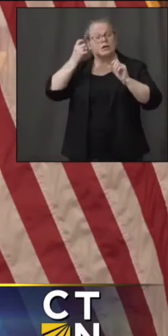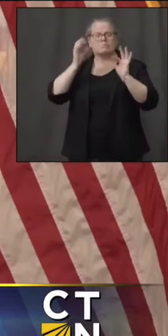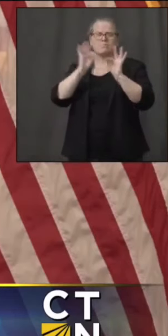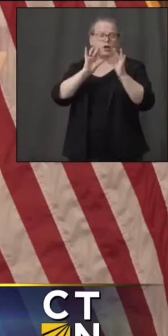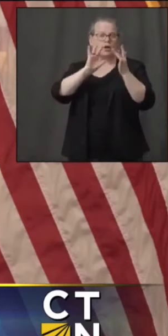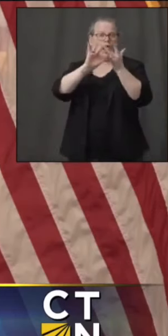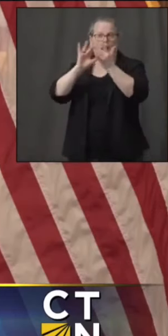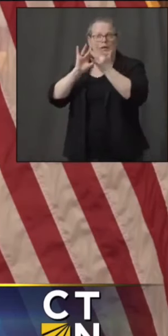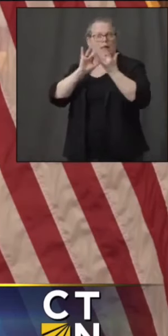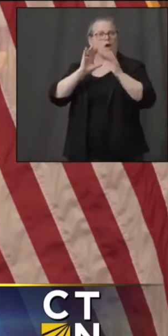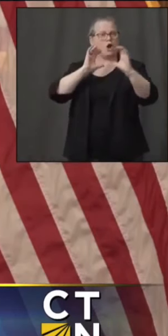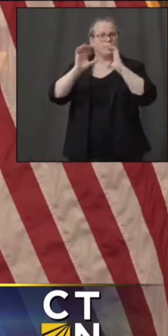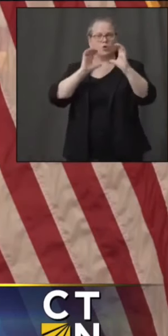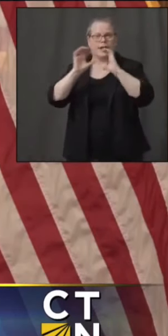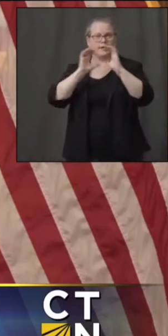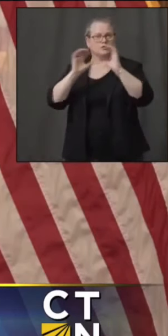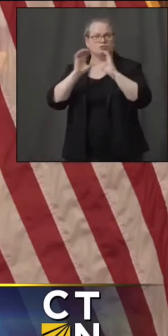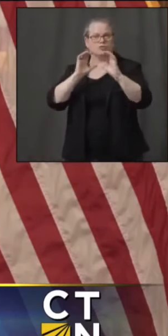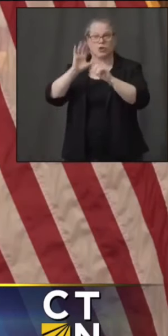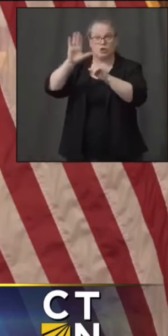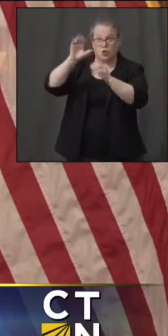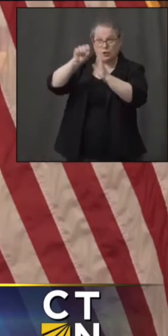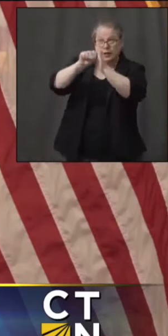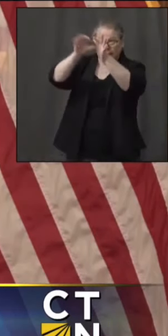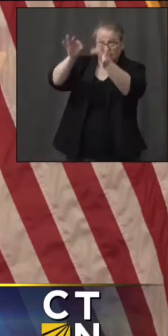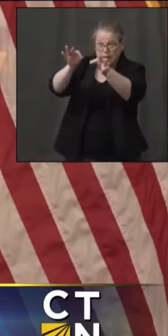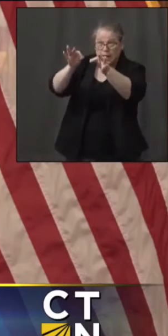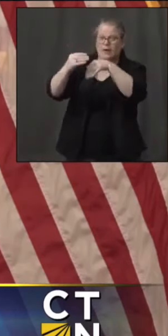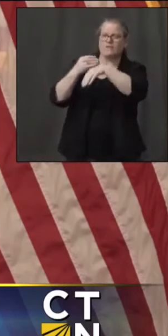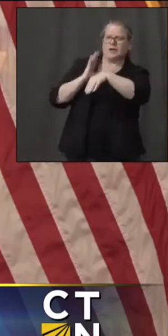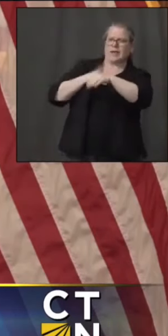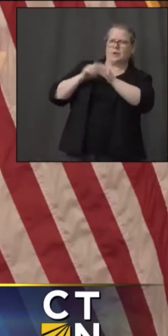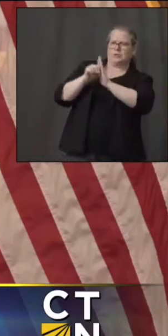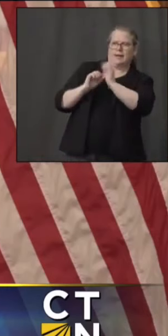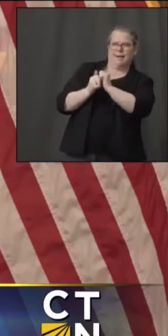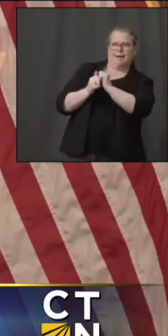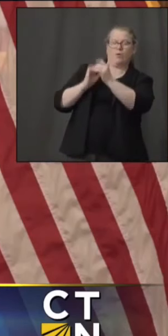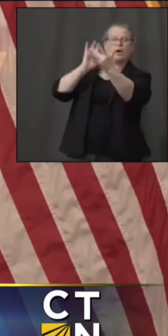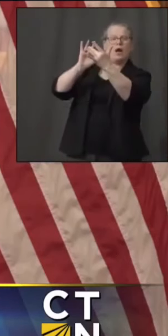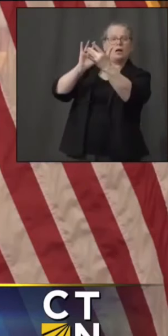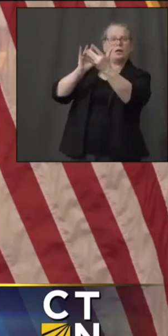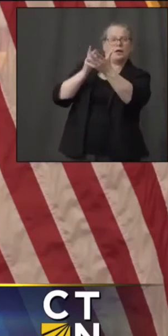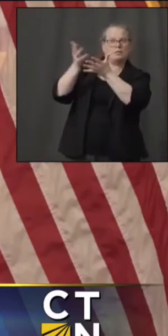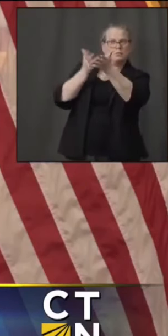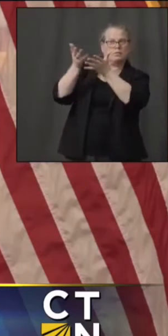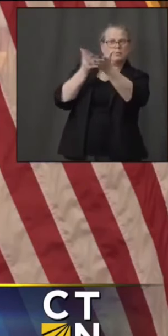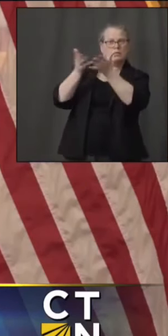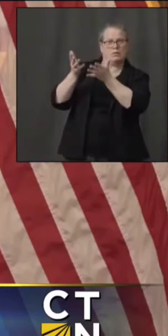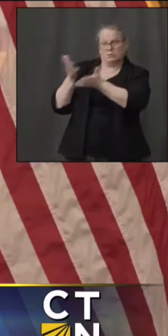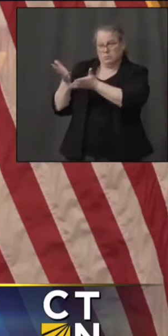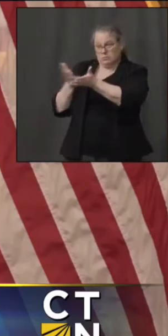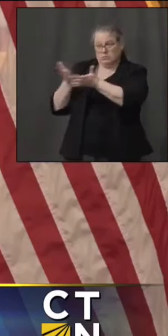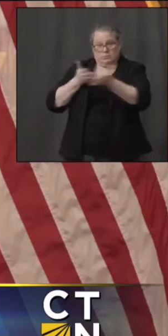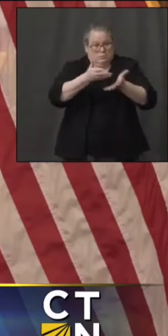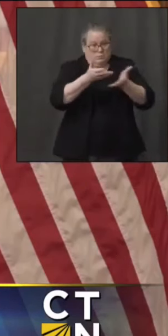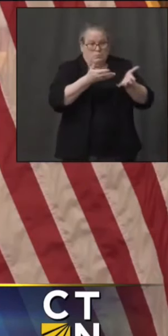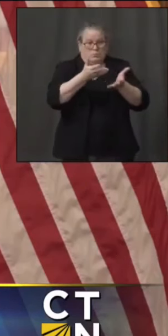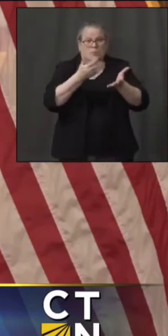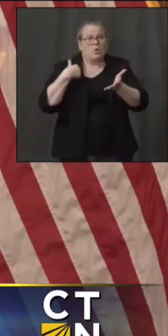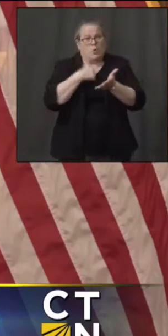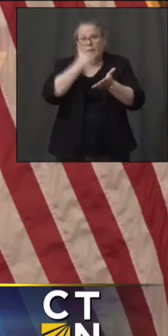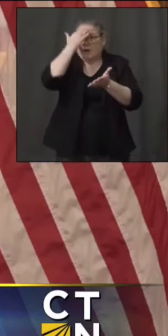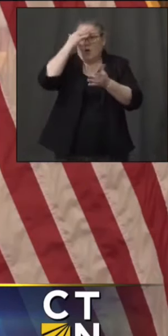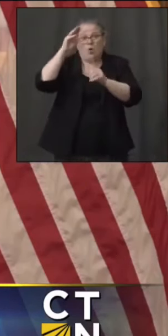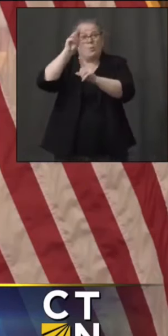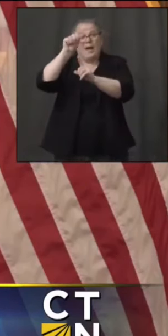affects the other state. We were well made aware of some decisions that were made in Massachusetts